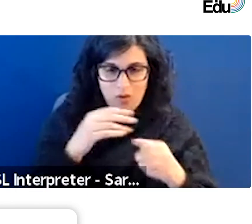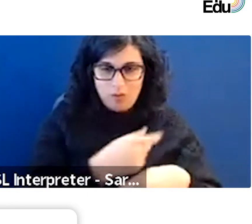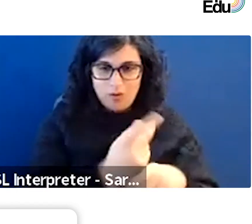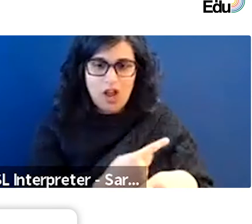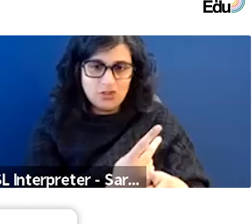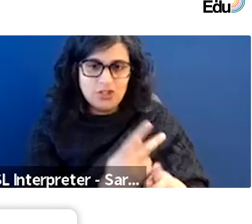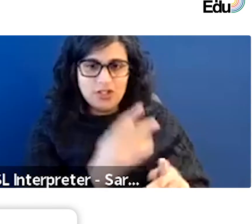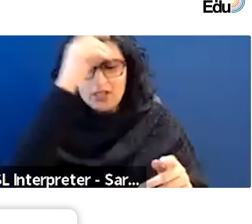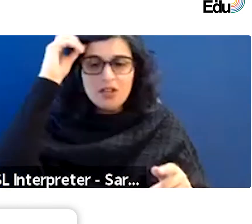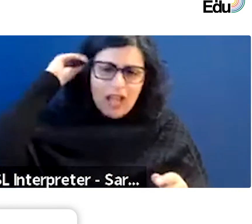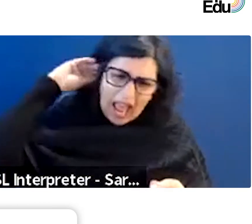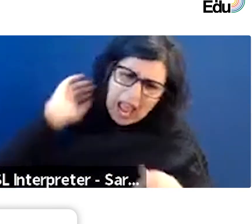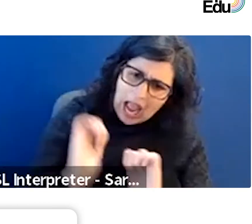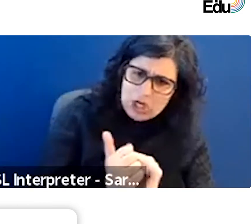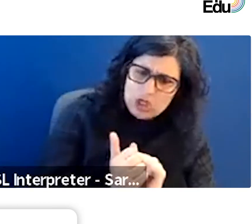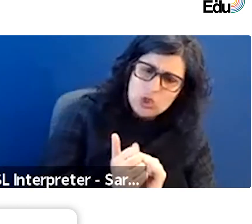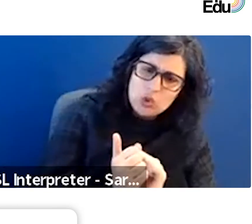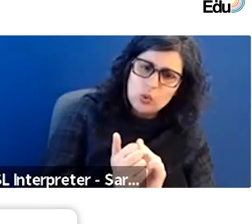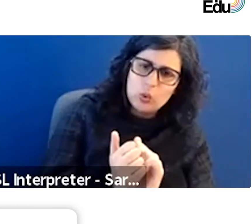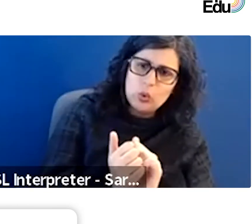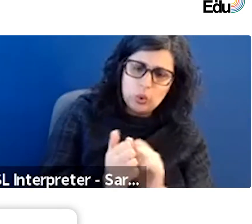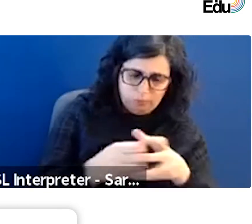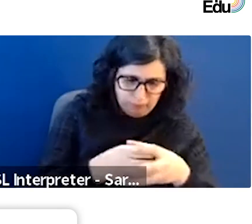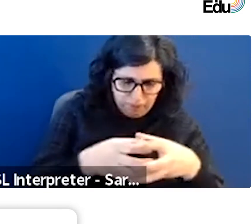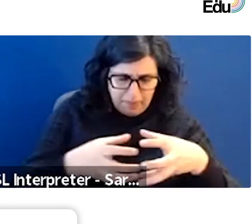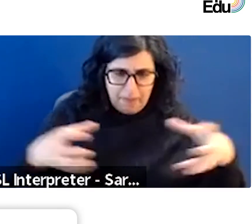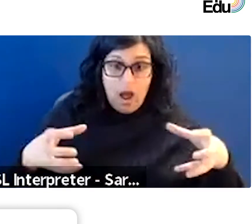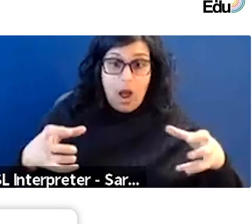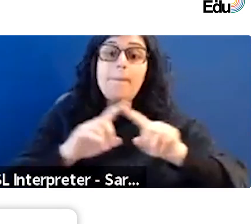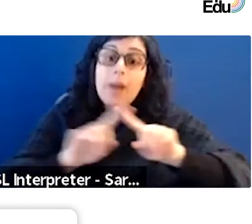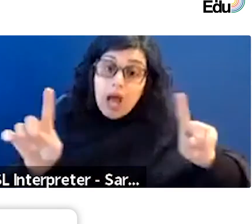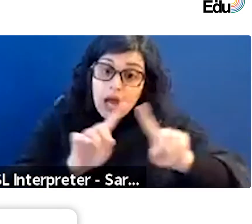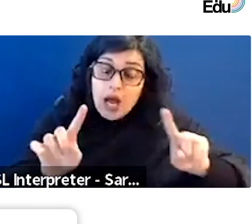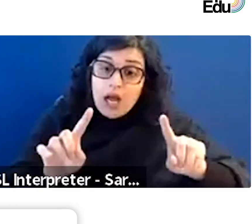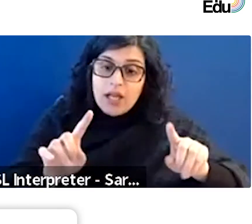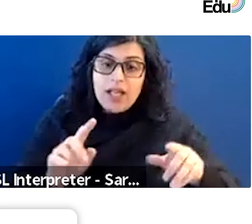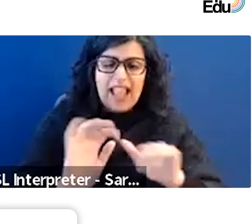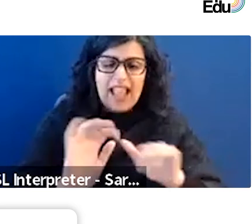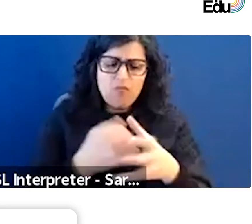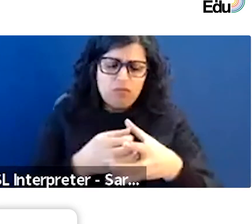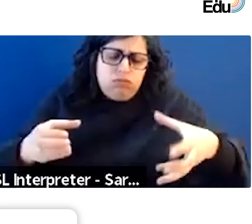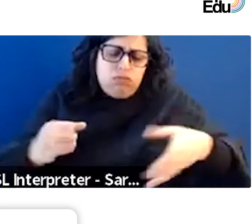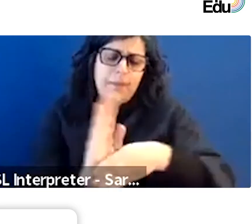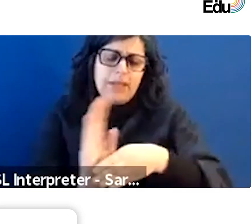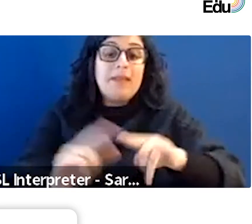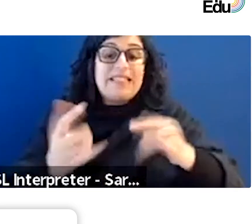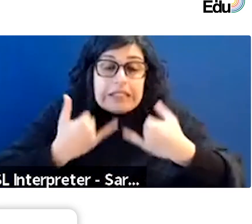how do you scale up in a business but still remain sustainable?